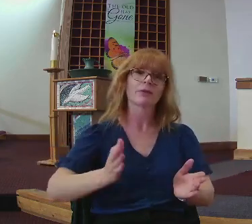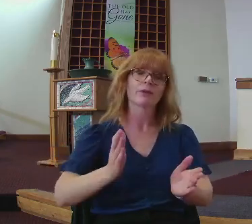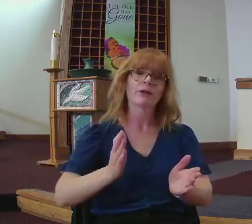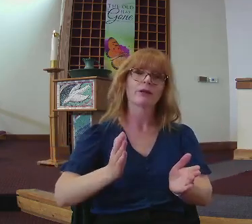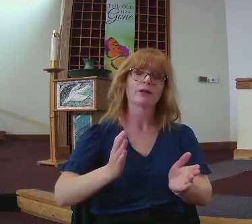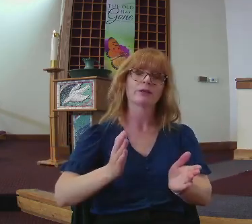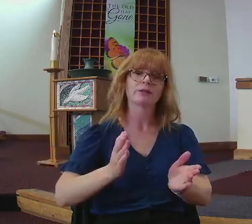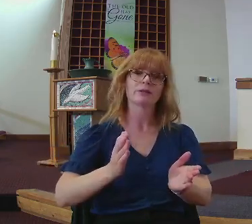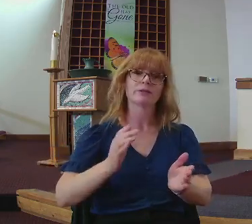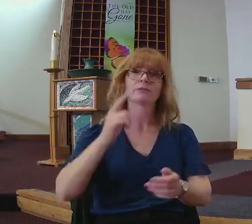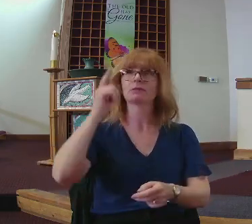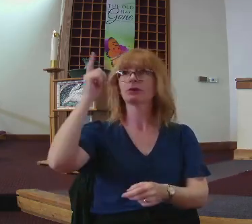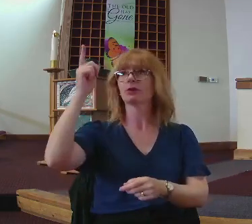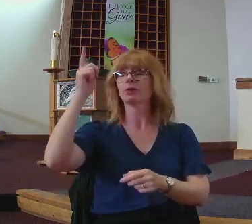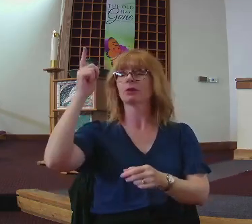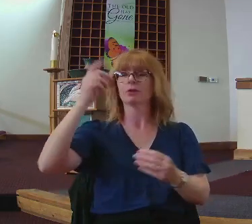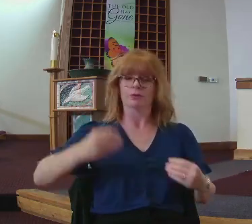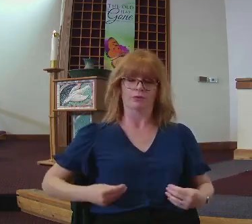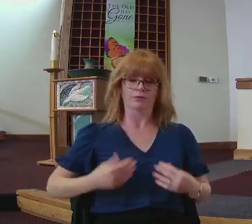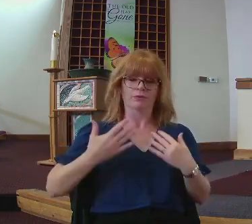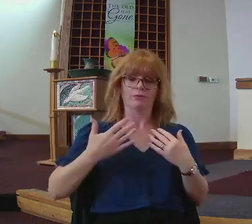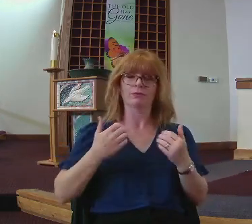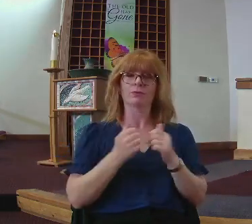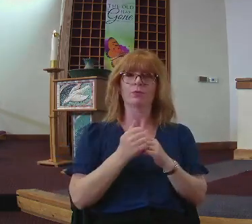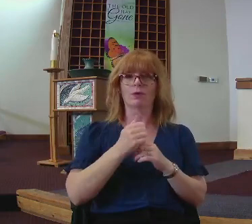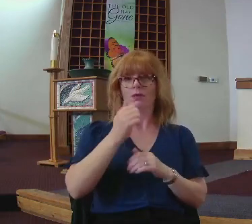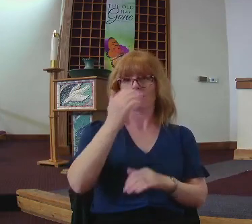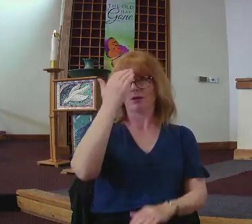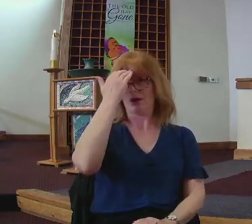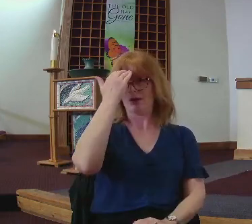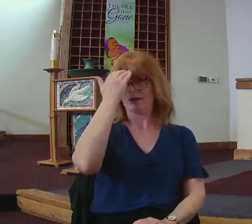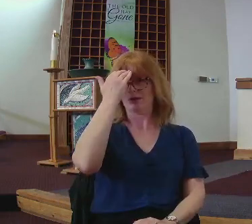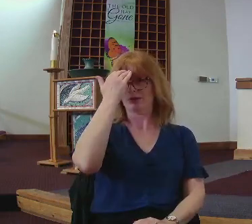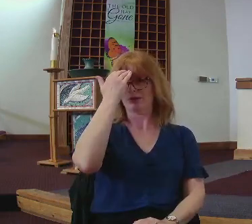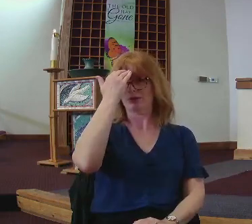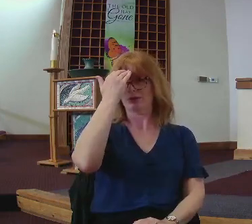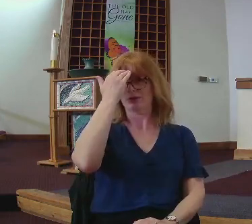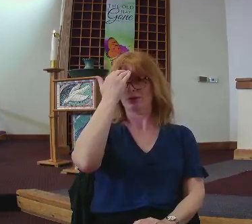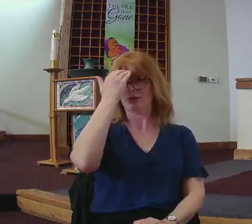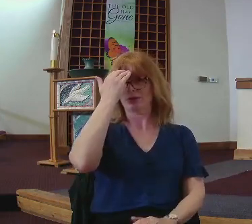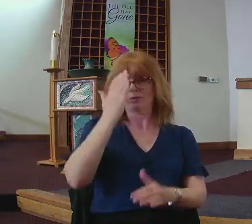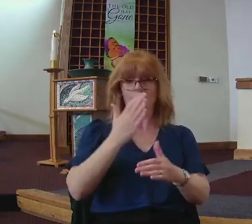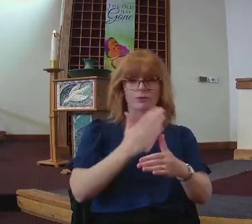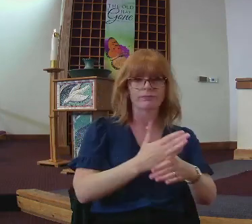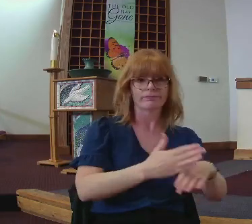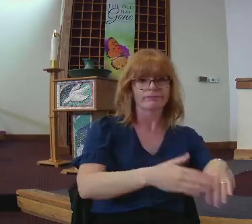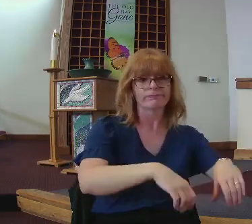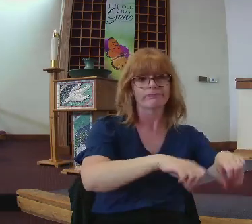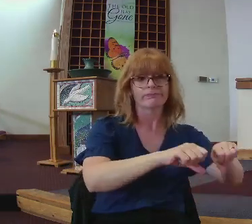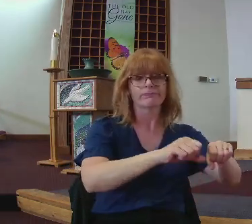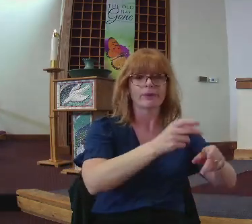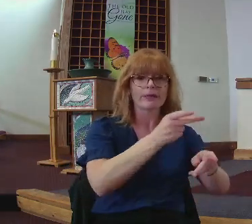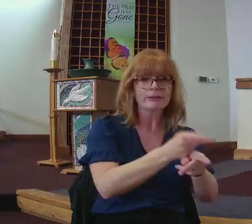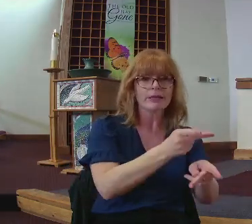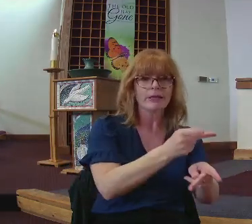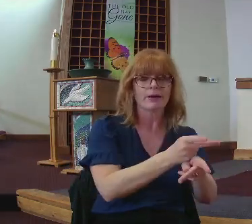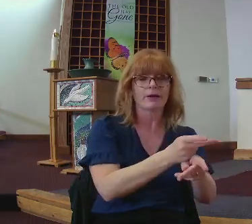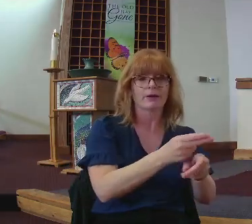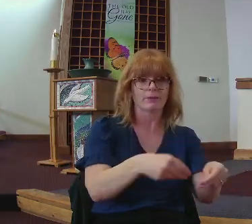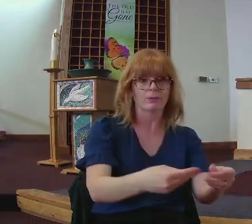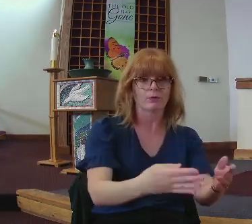that you have filled us with knowledge to intervene in our bodies and bring